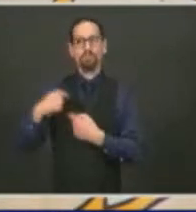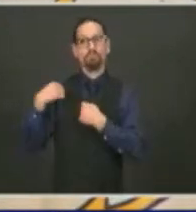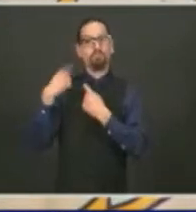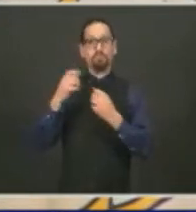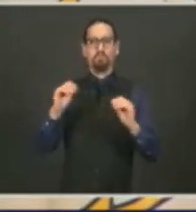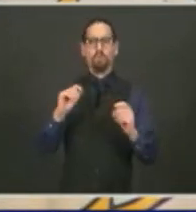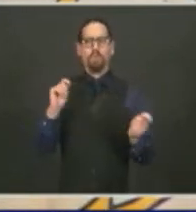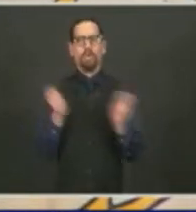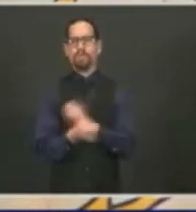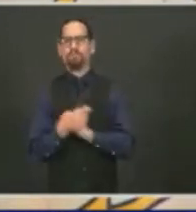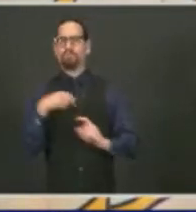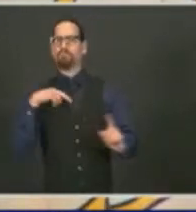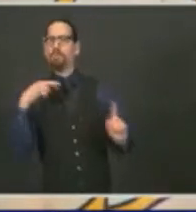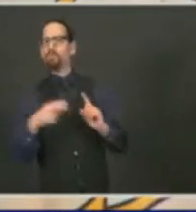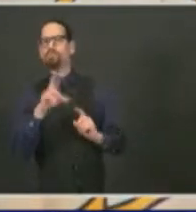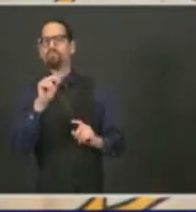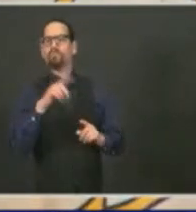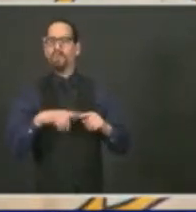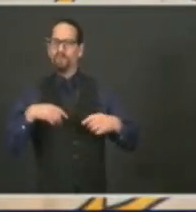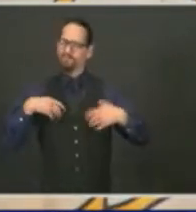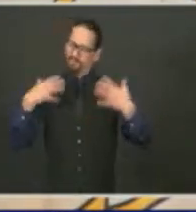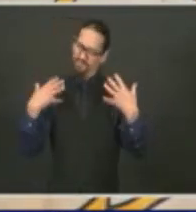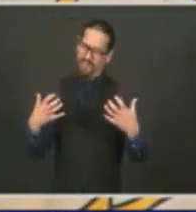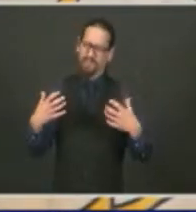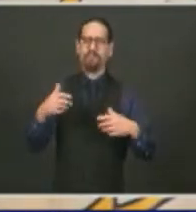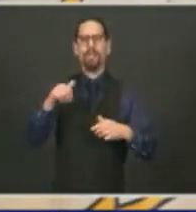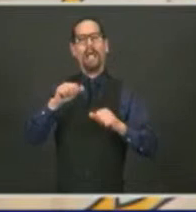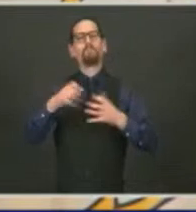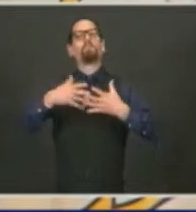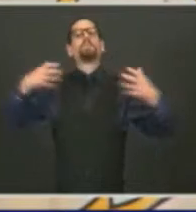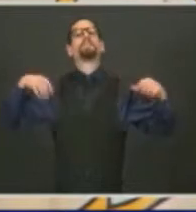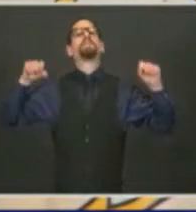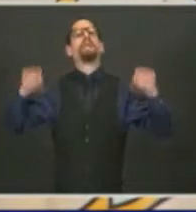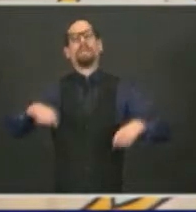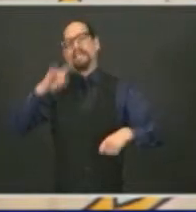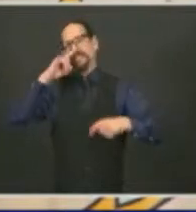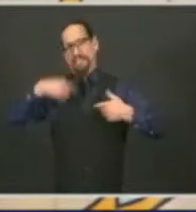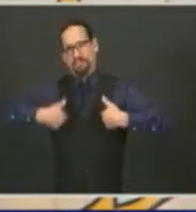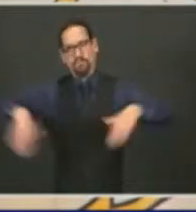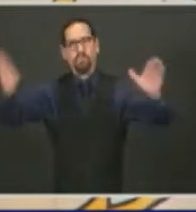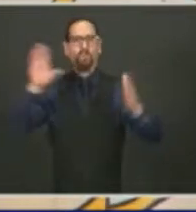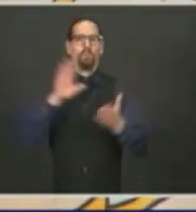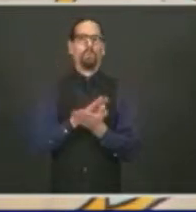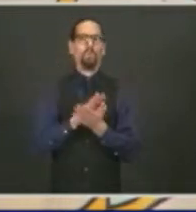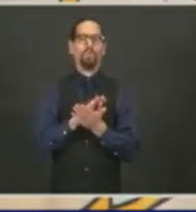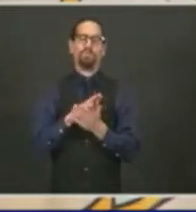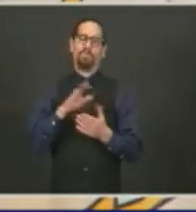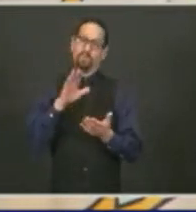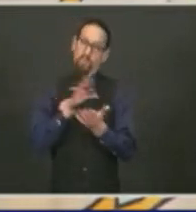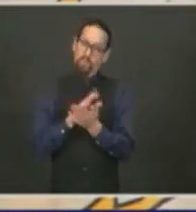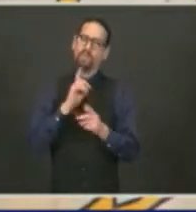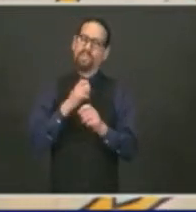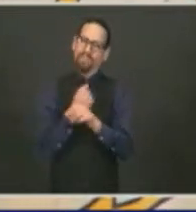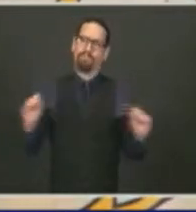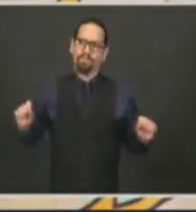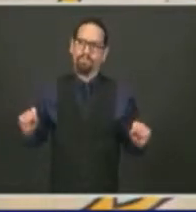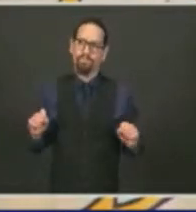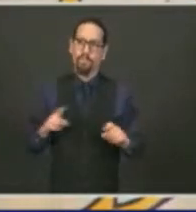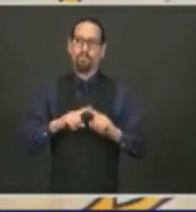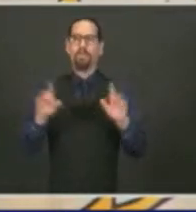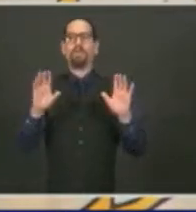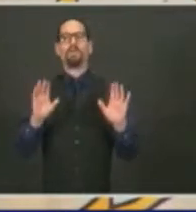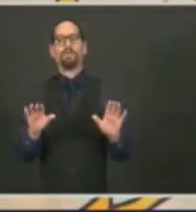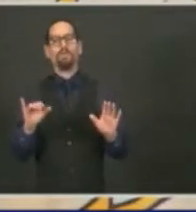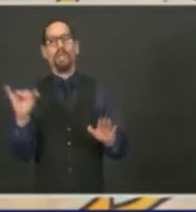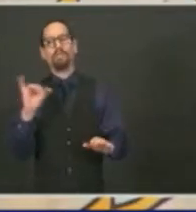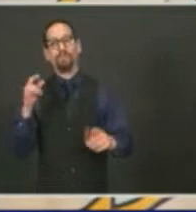as many kids in school as much as possible. School is safe. But we also thought over the holiday,